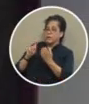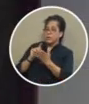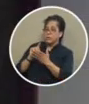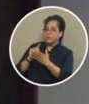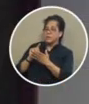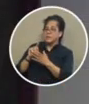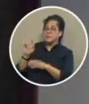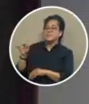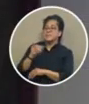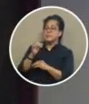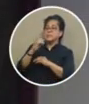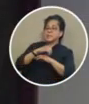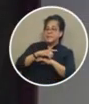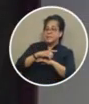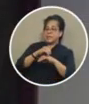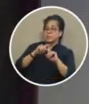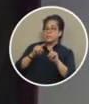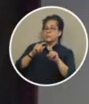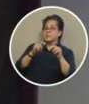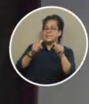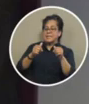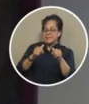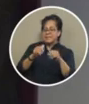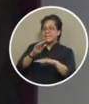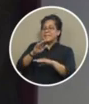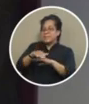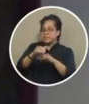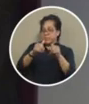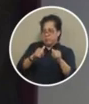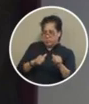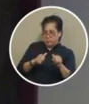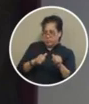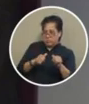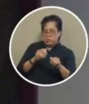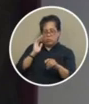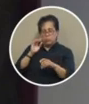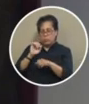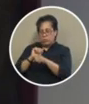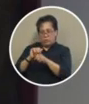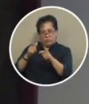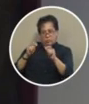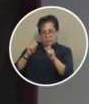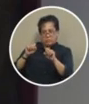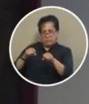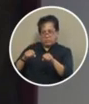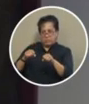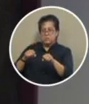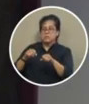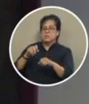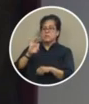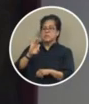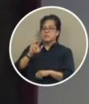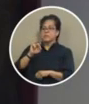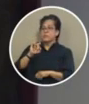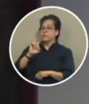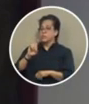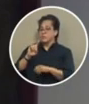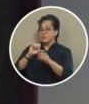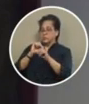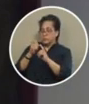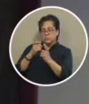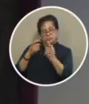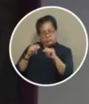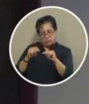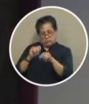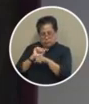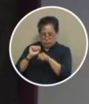took the same day. It just was an evening post. And so we will work as quickly as possible. This is a fluid situation. So we're trying to